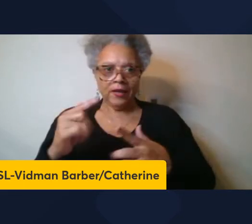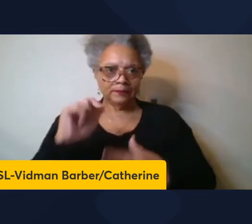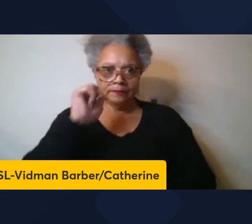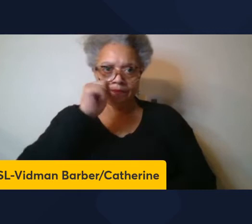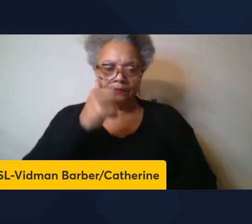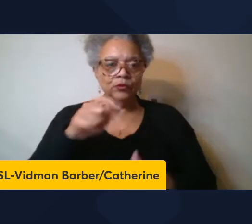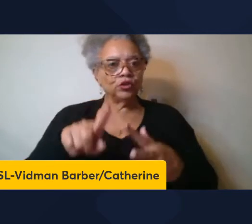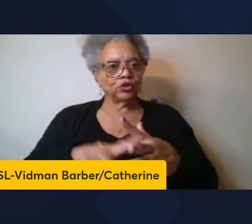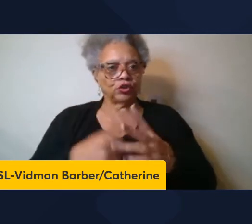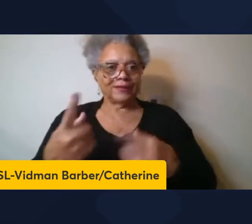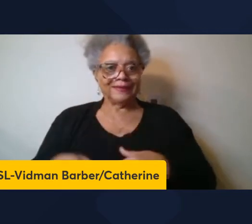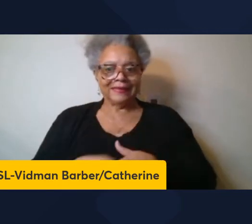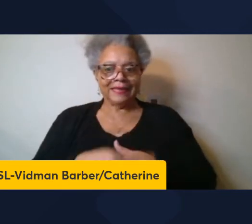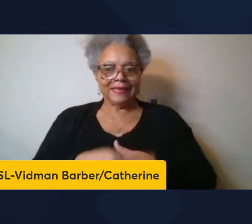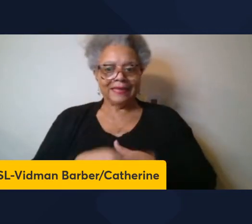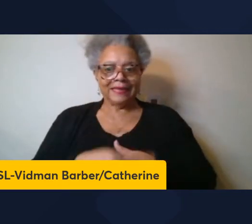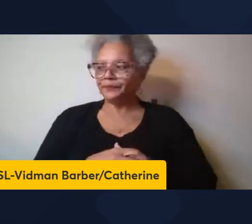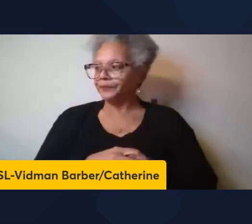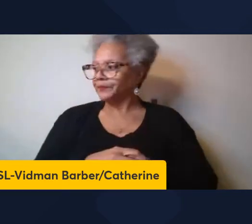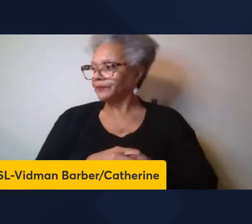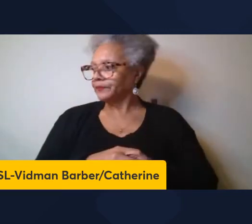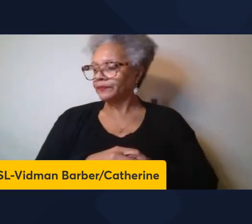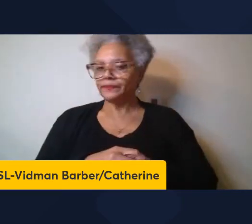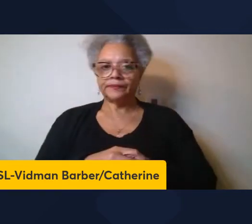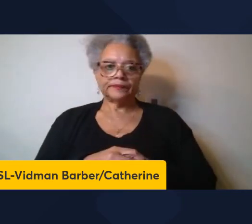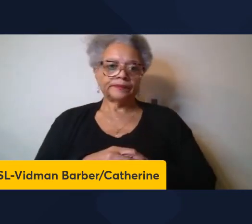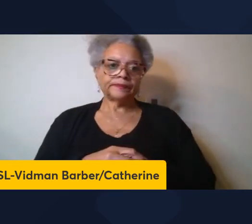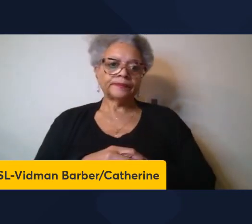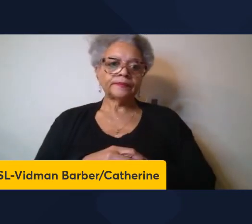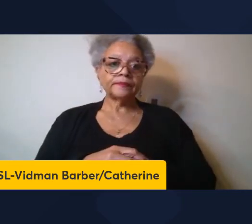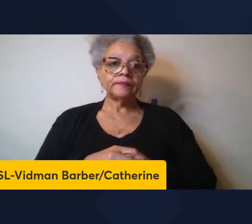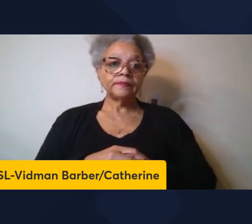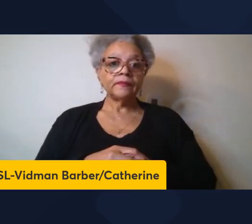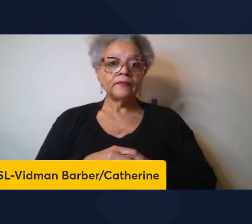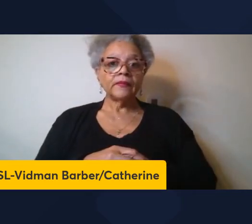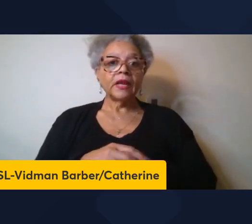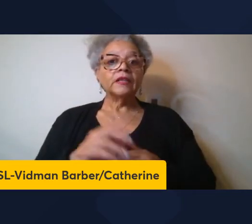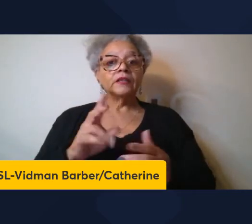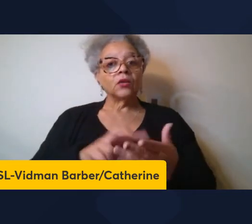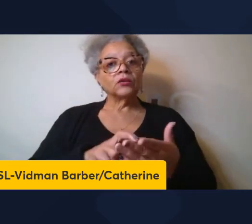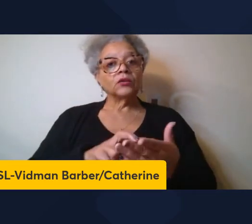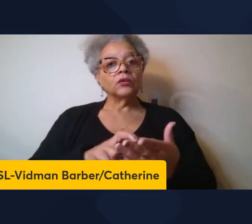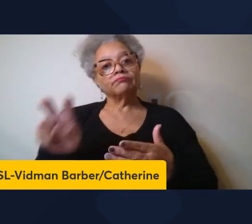start today. Okay. All right. Great. So let's jump to LinkedIn.